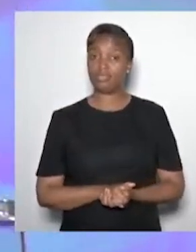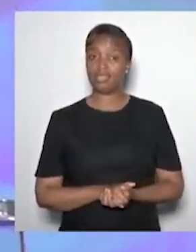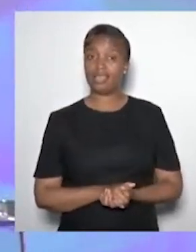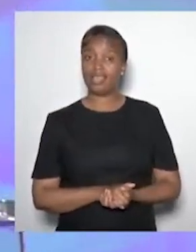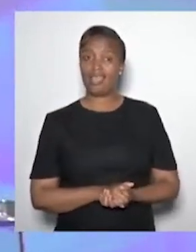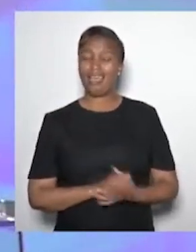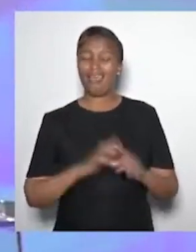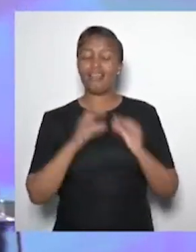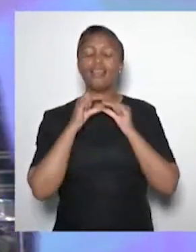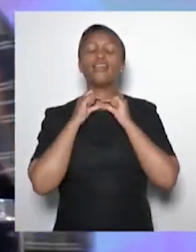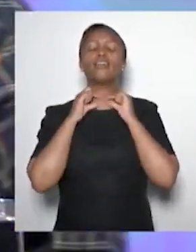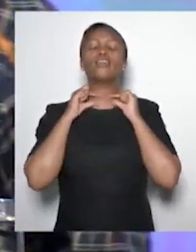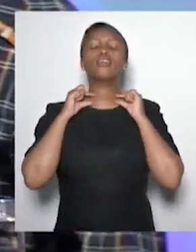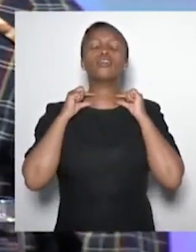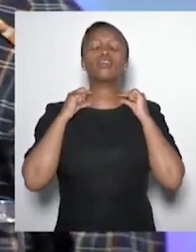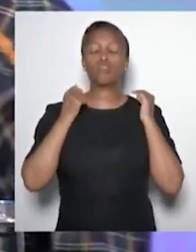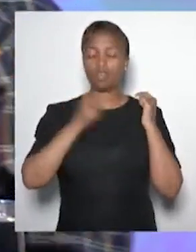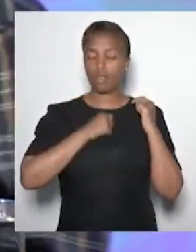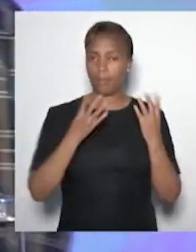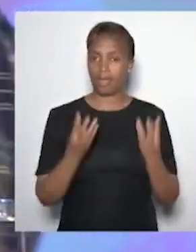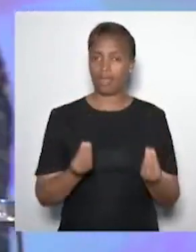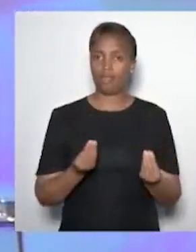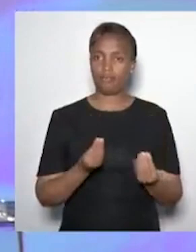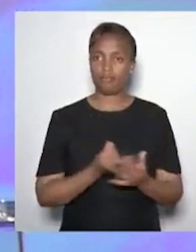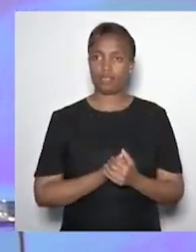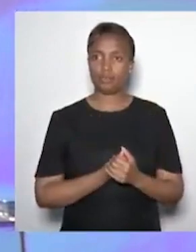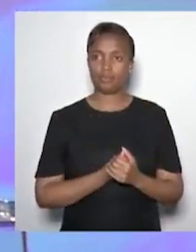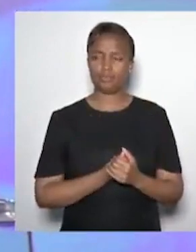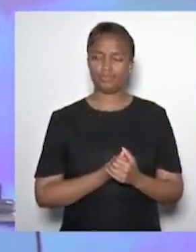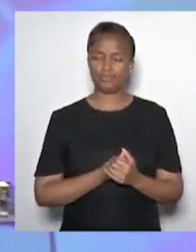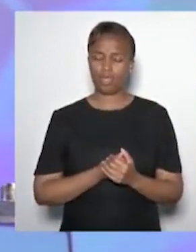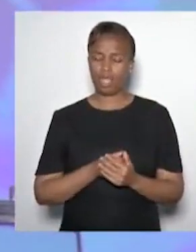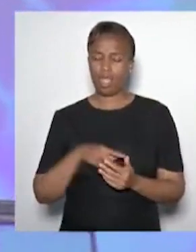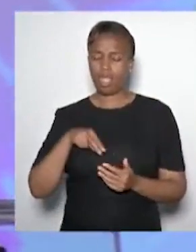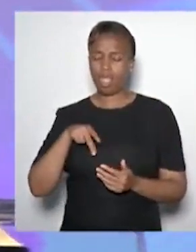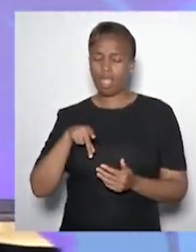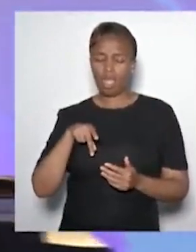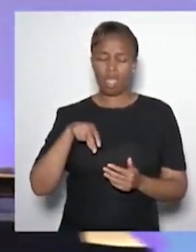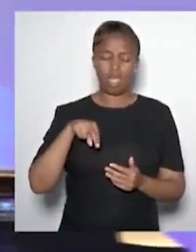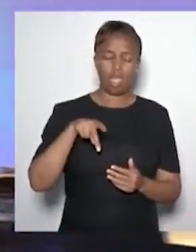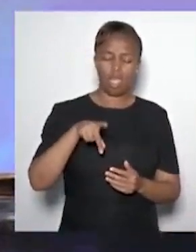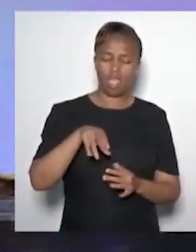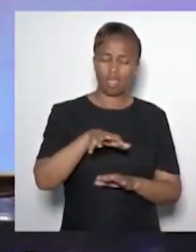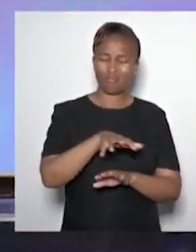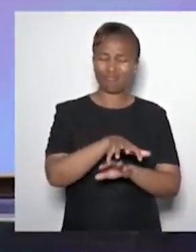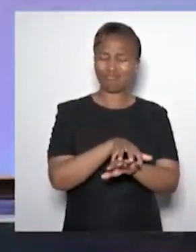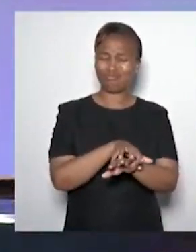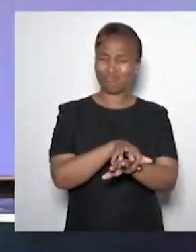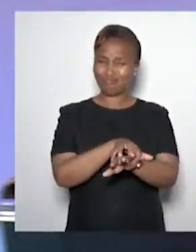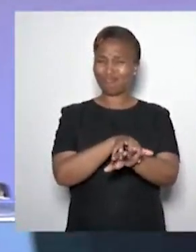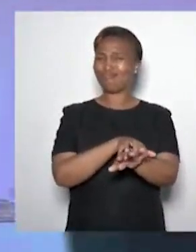Kiregitente koloroyaka. Kitsa maslow yanaga mruti.